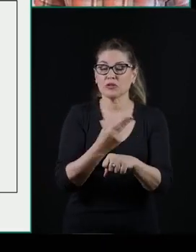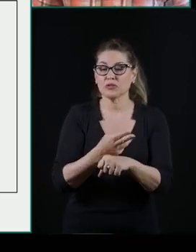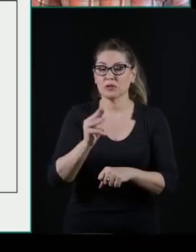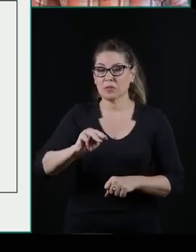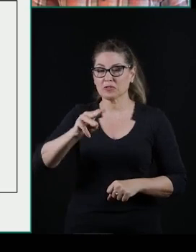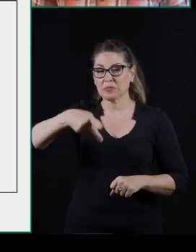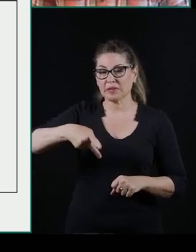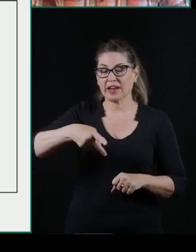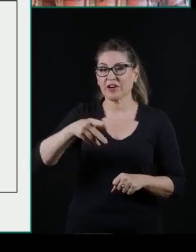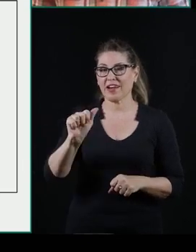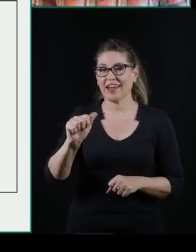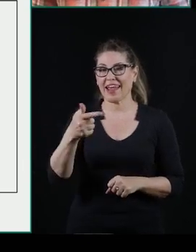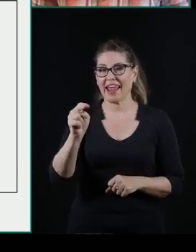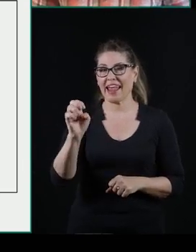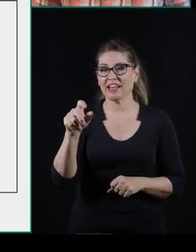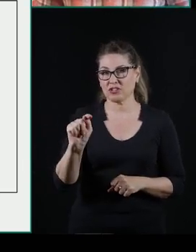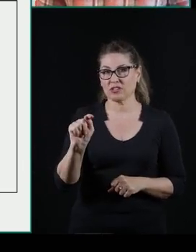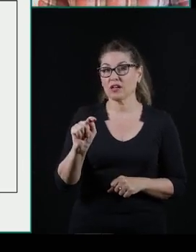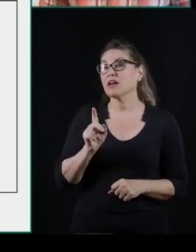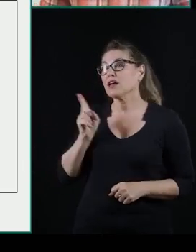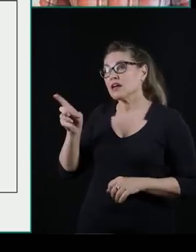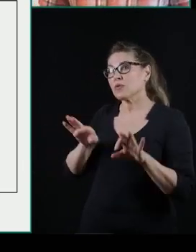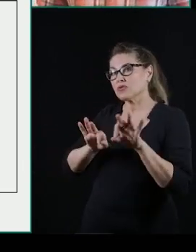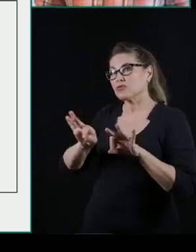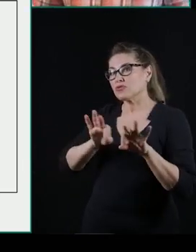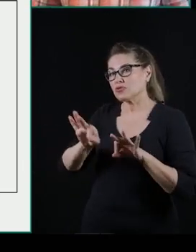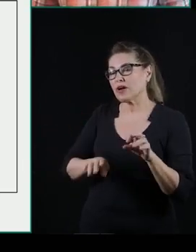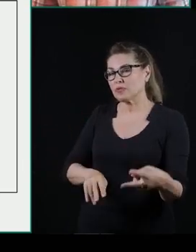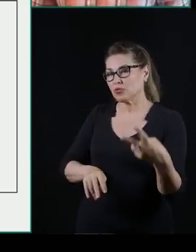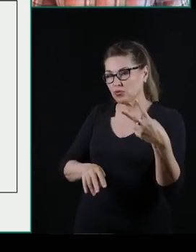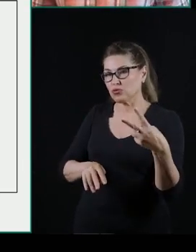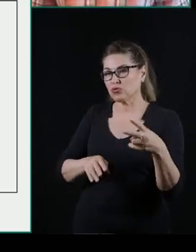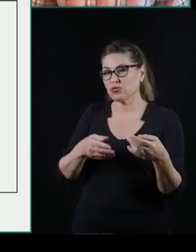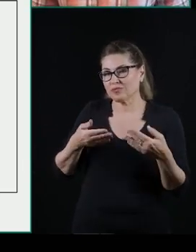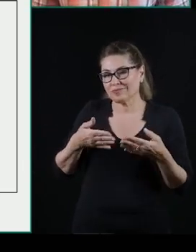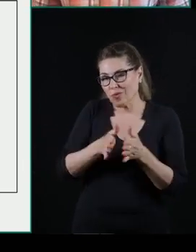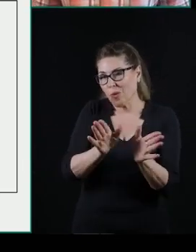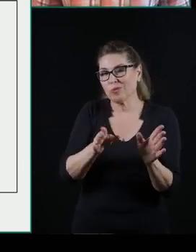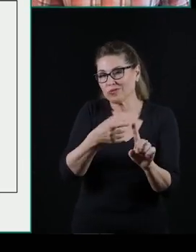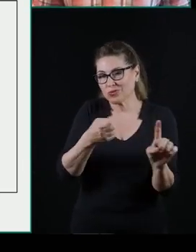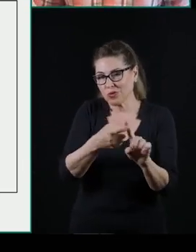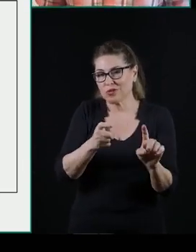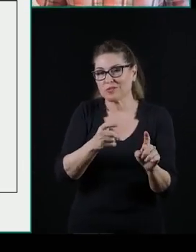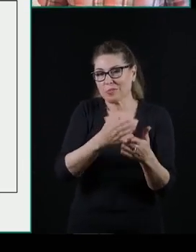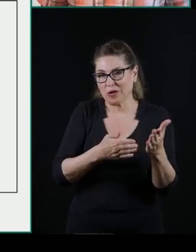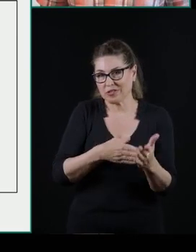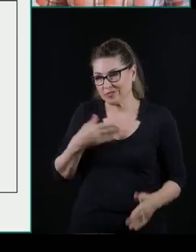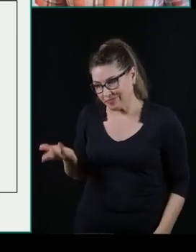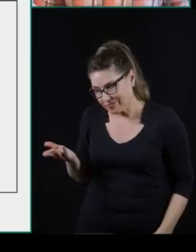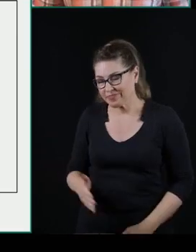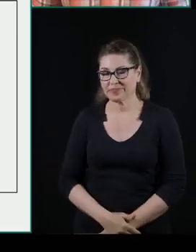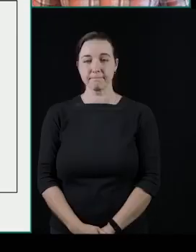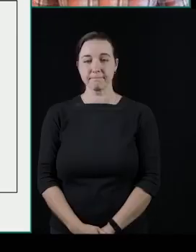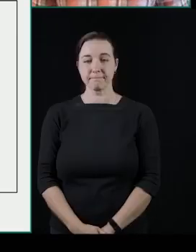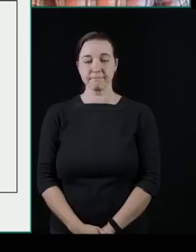local multiplayer agent. Dimitris will describe these 2 open source components. Dimitris?